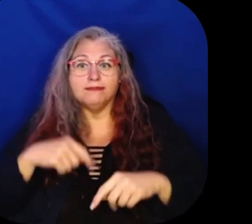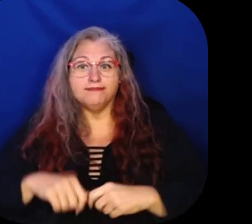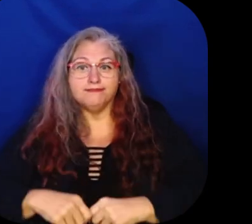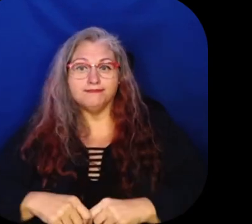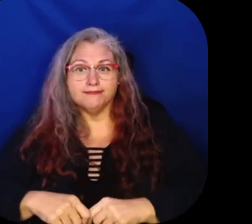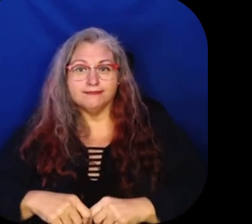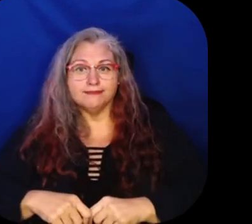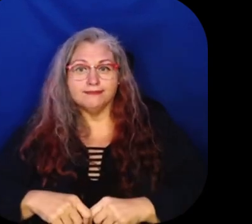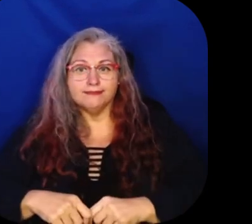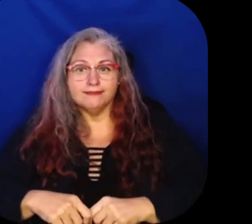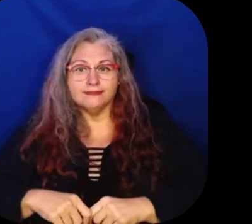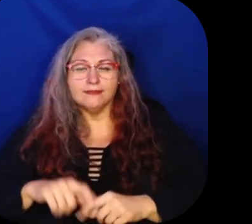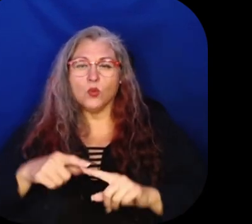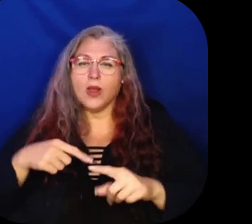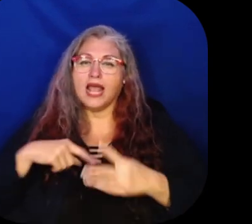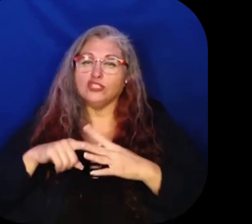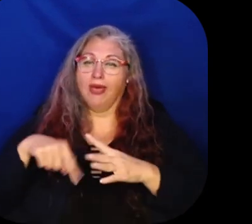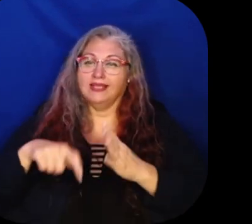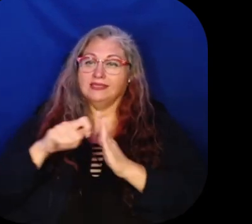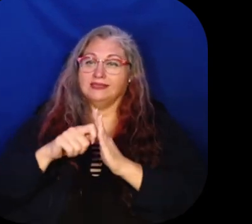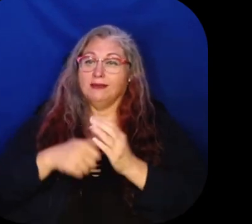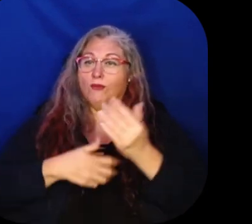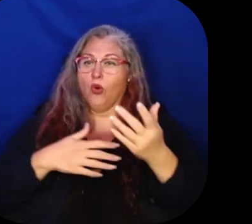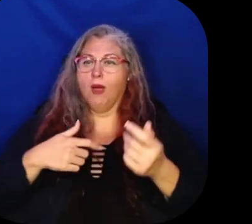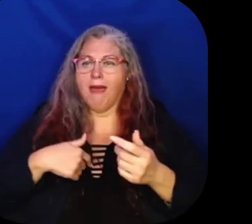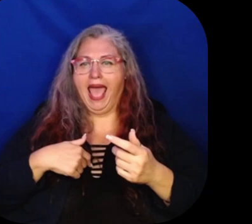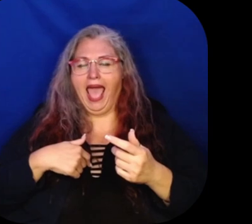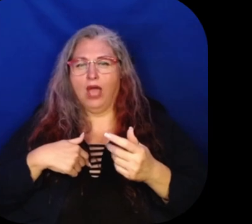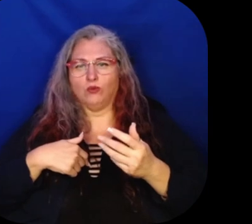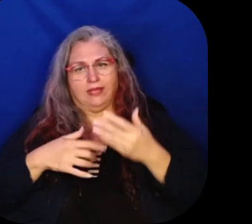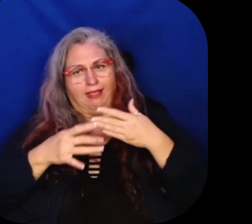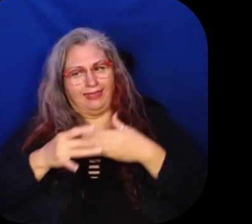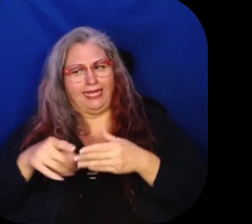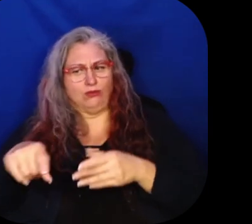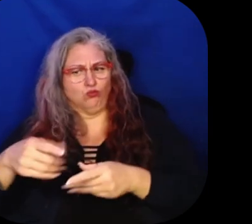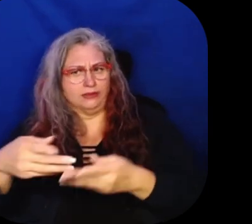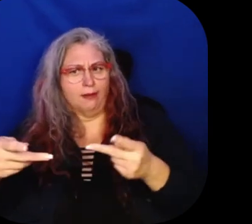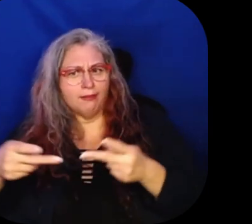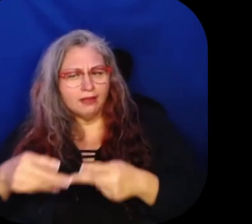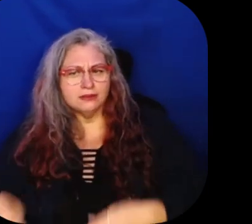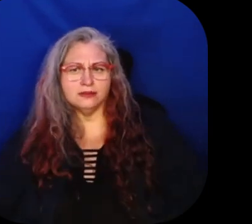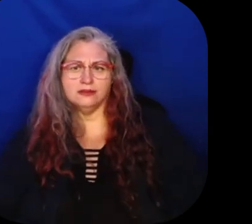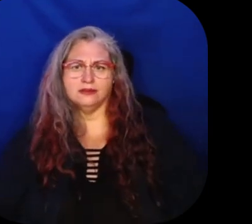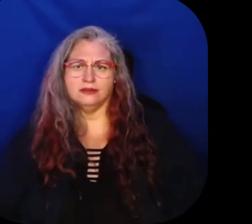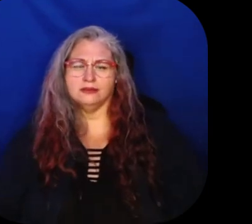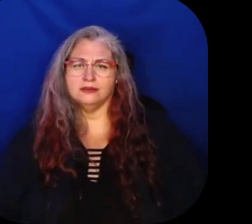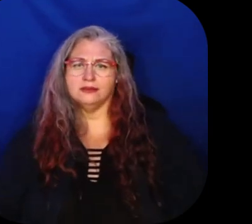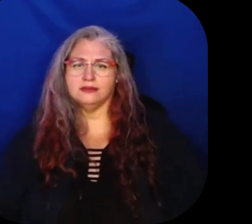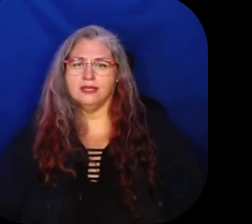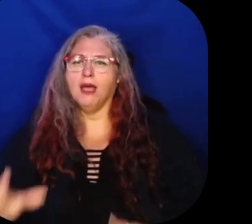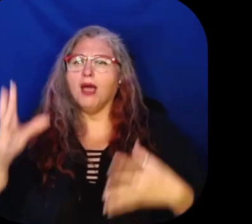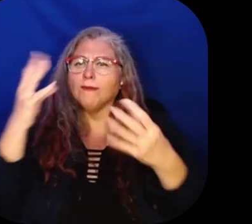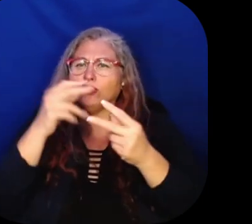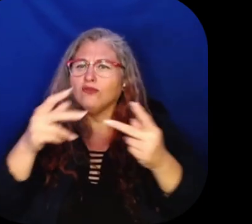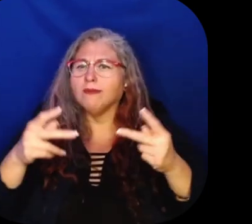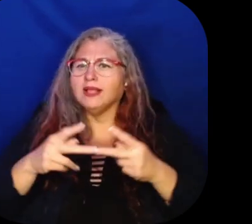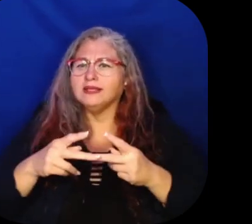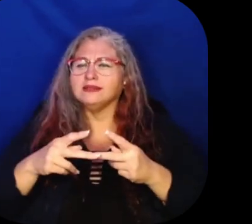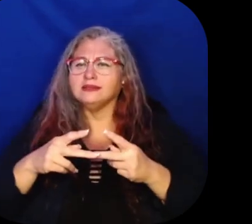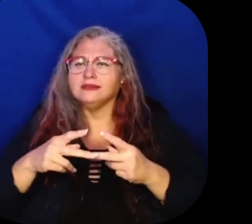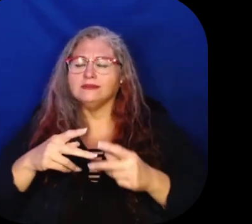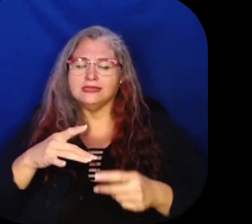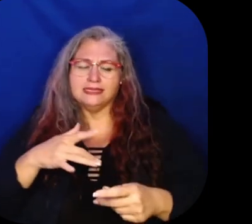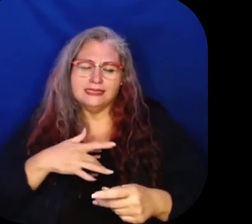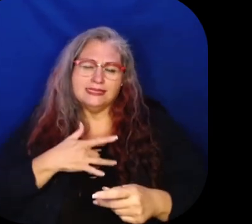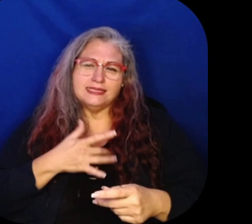When I started this poem, I was taking me someplace. A beautiful place. A sensual place. A